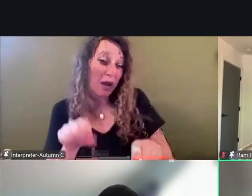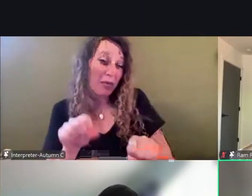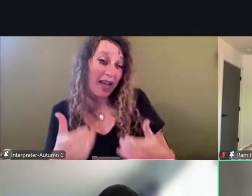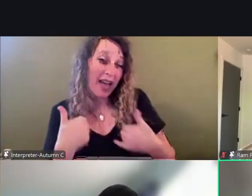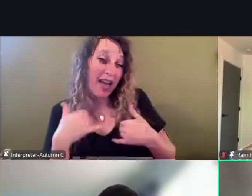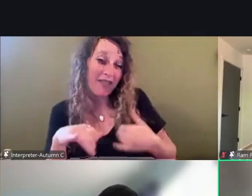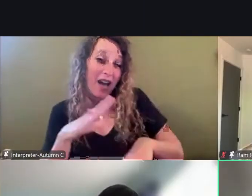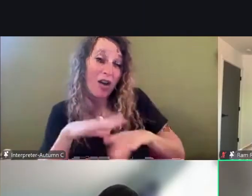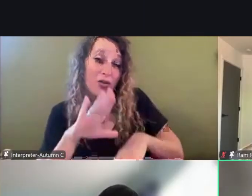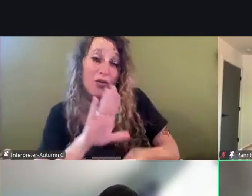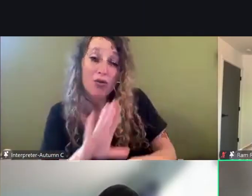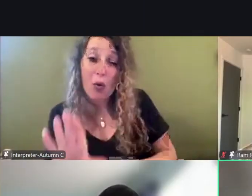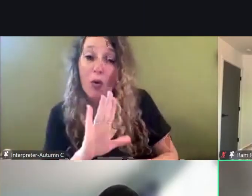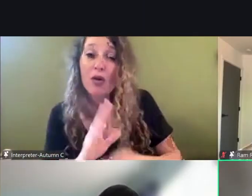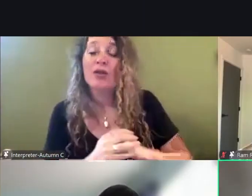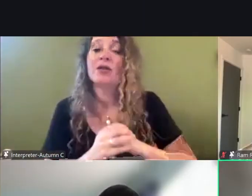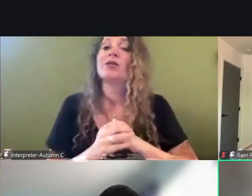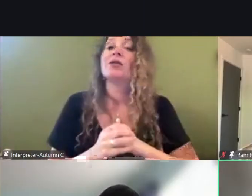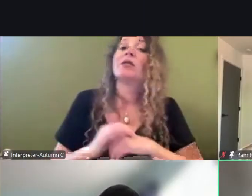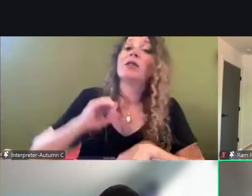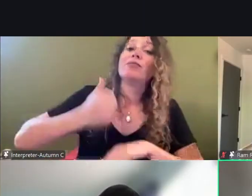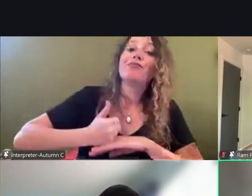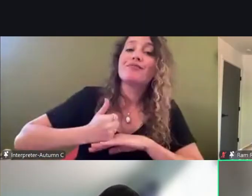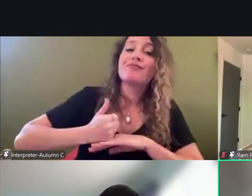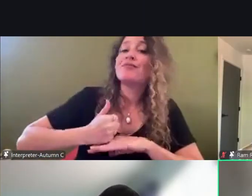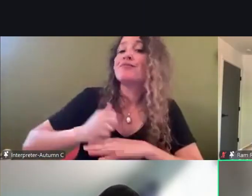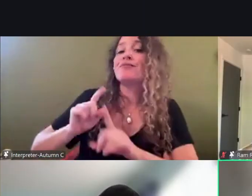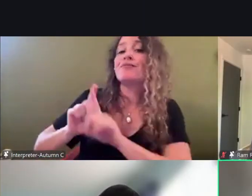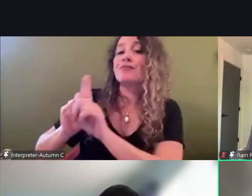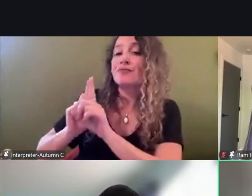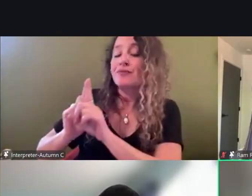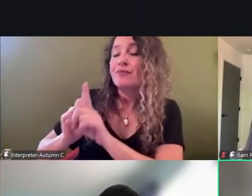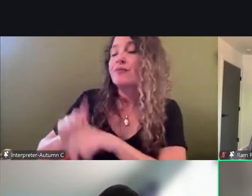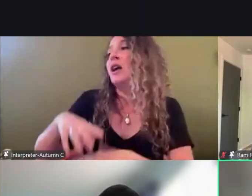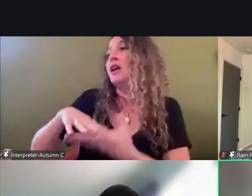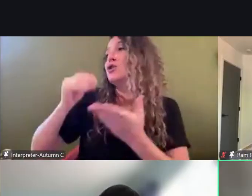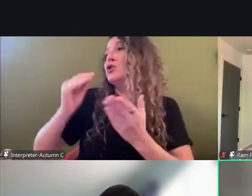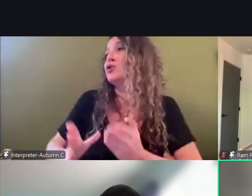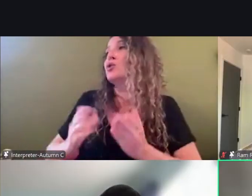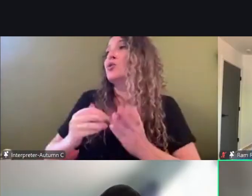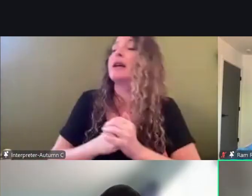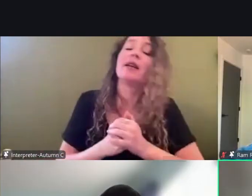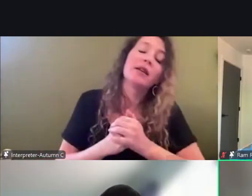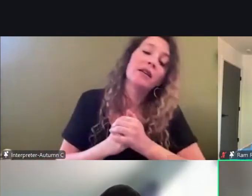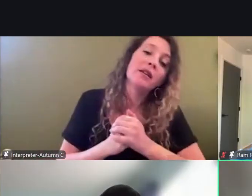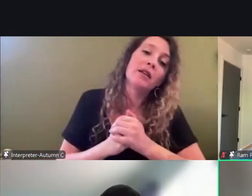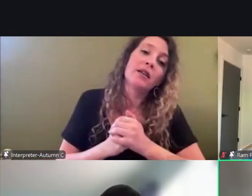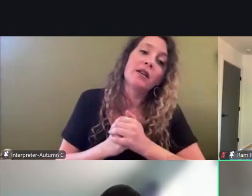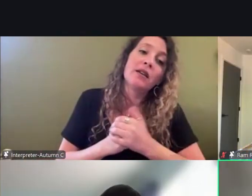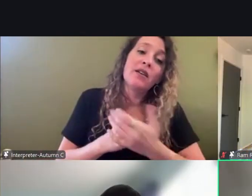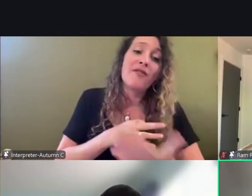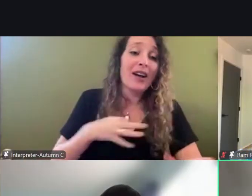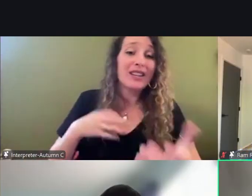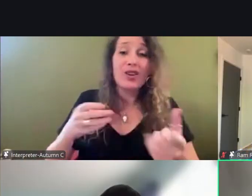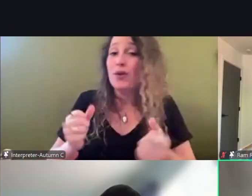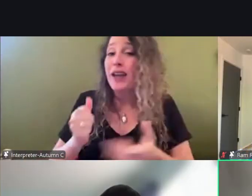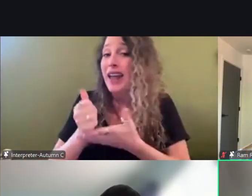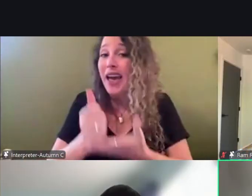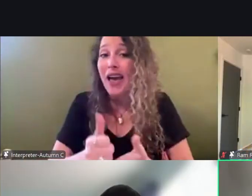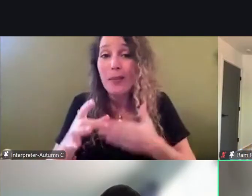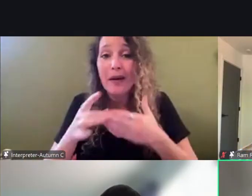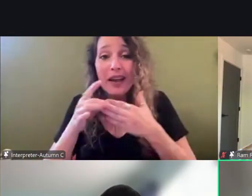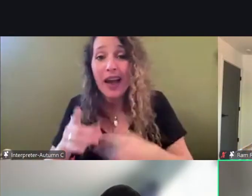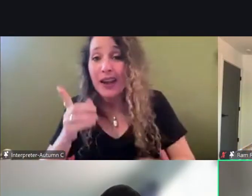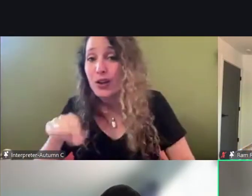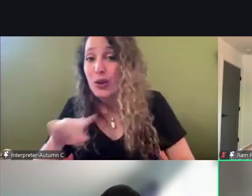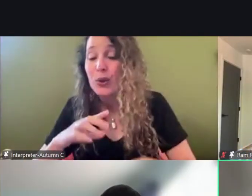yours, have like built-in mentorship where you are as a student assigned to a faculty member who can help guide you.